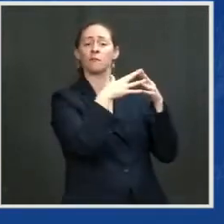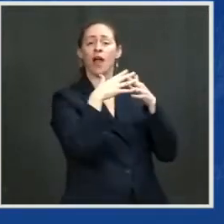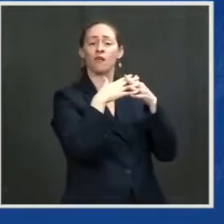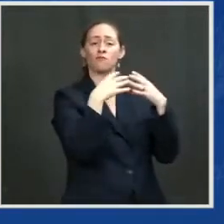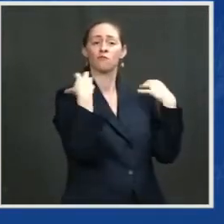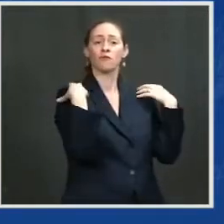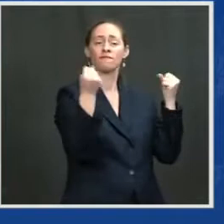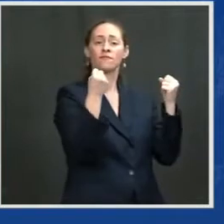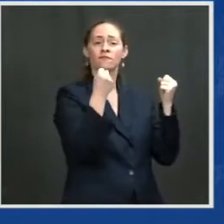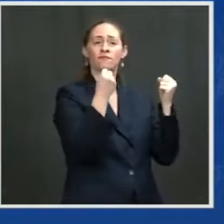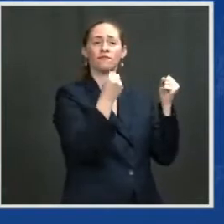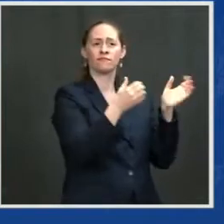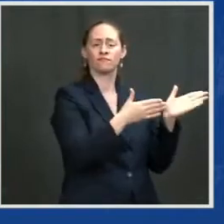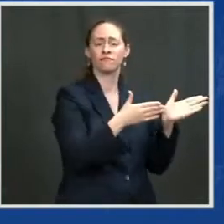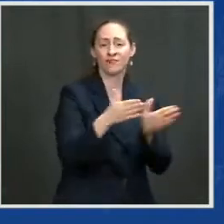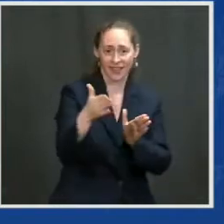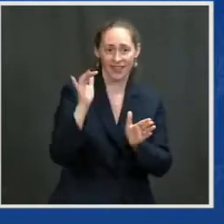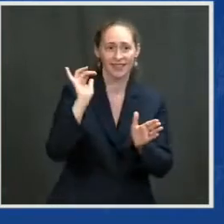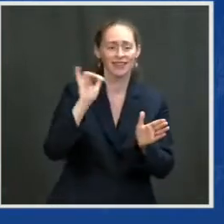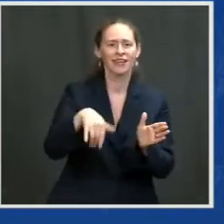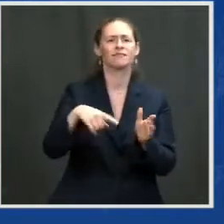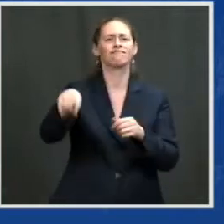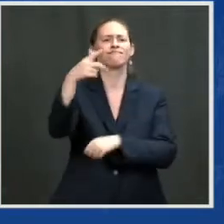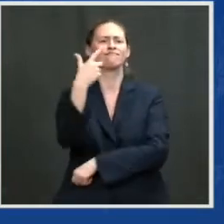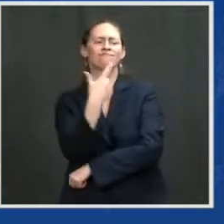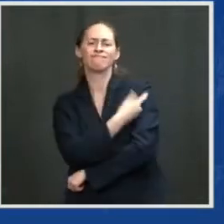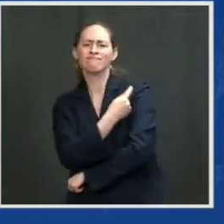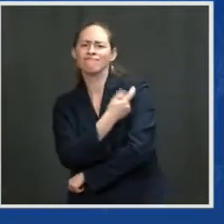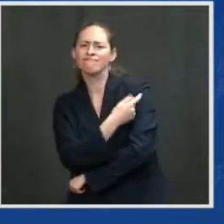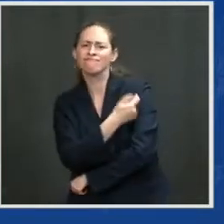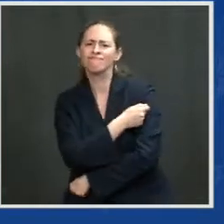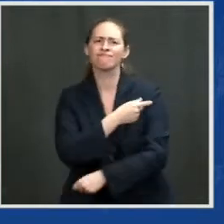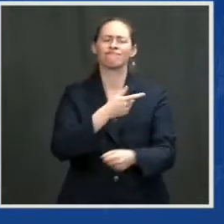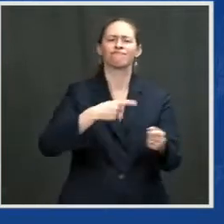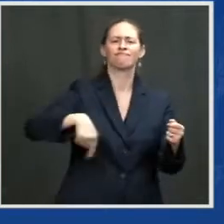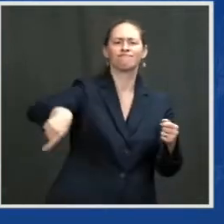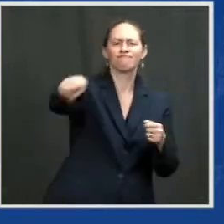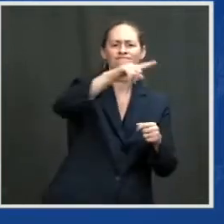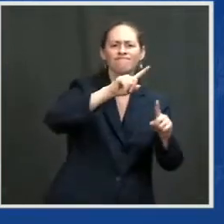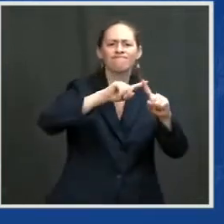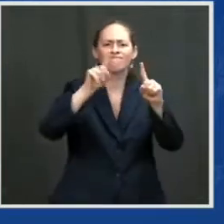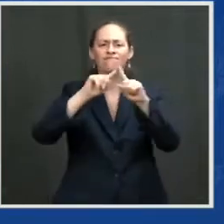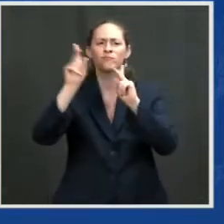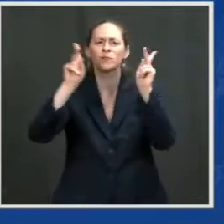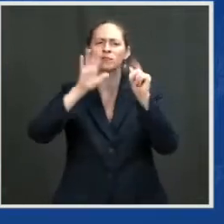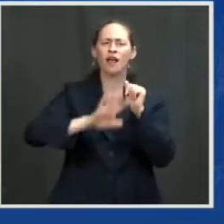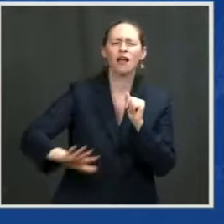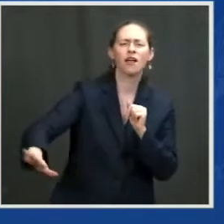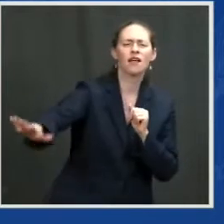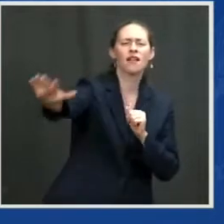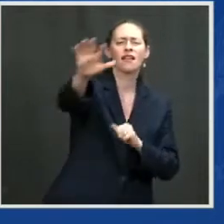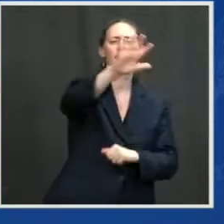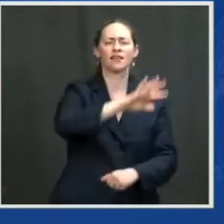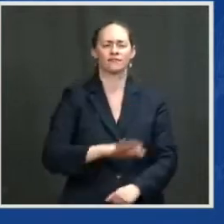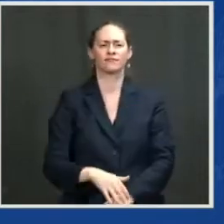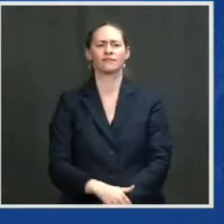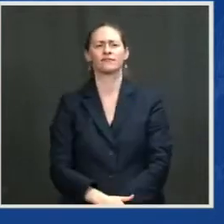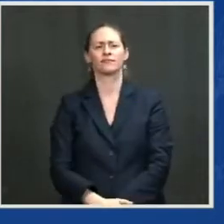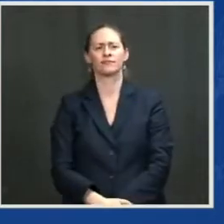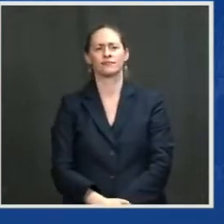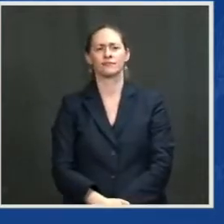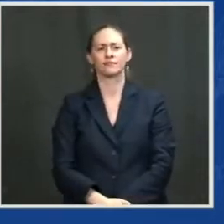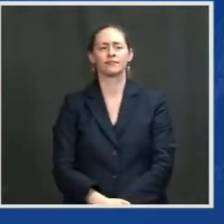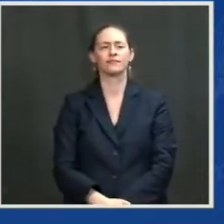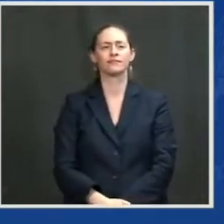getting 600 million doses of the vaccine and getting people